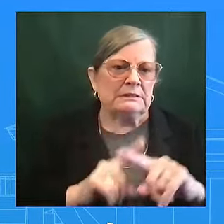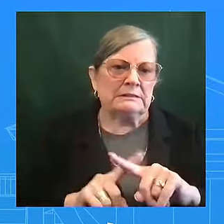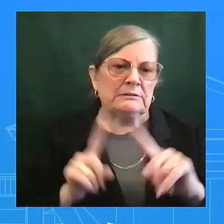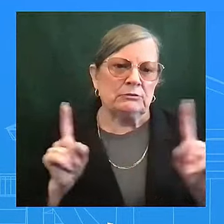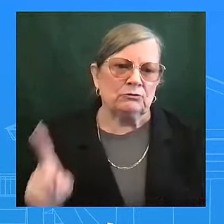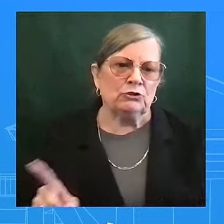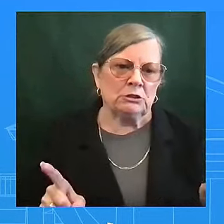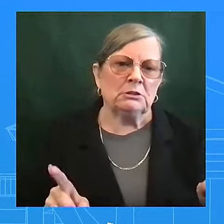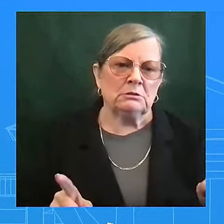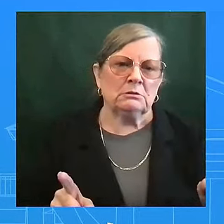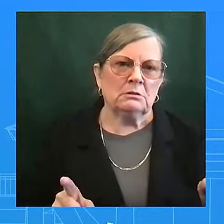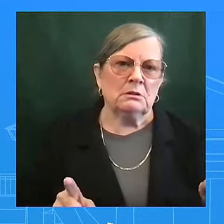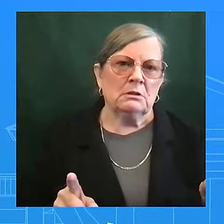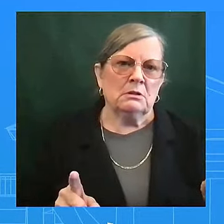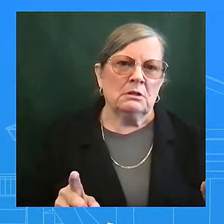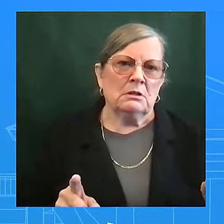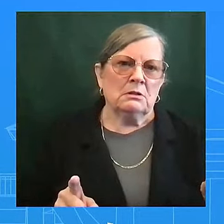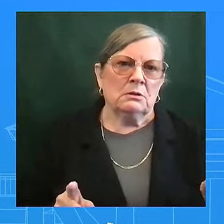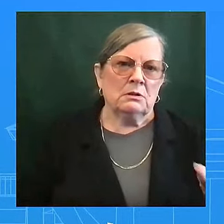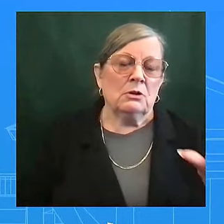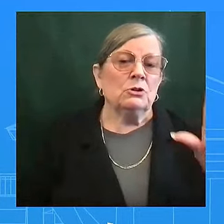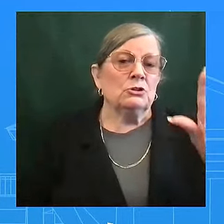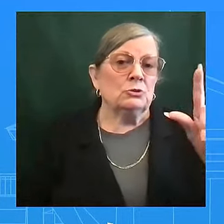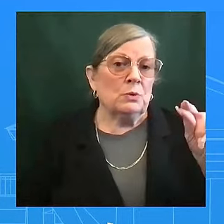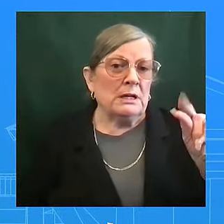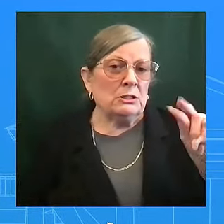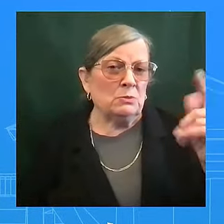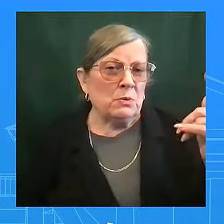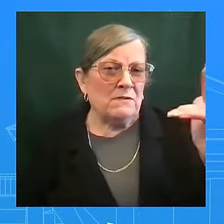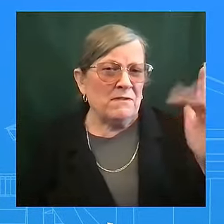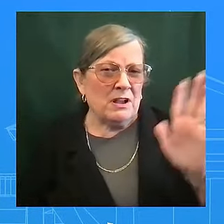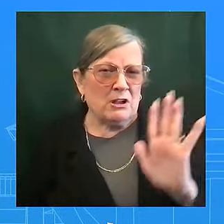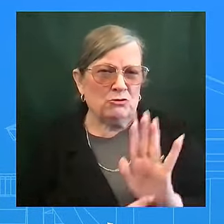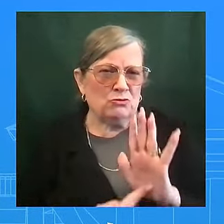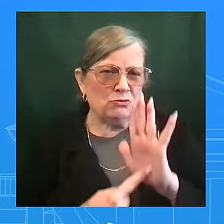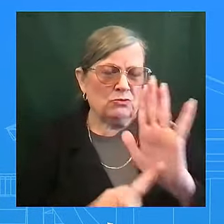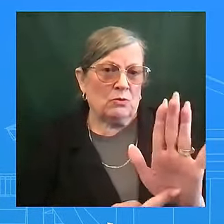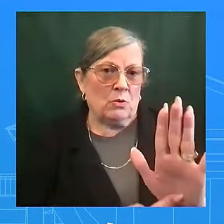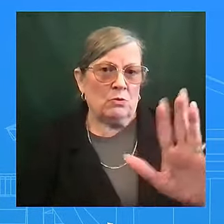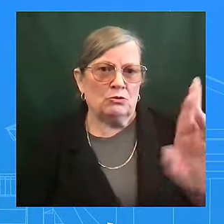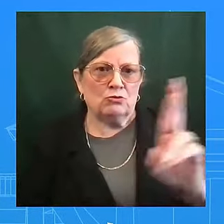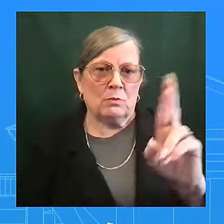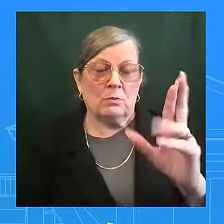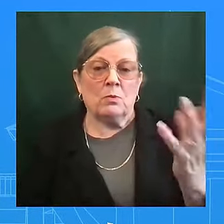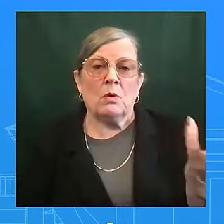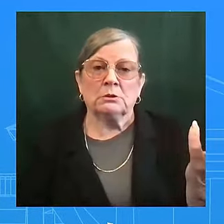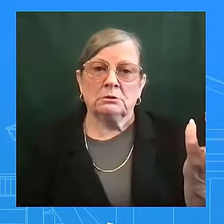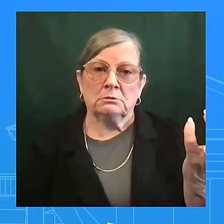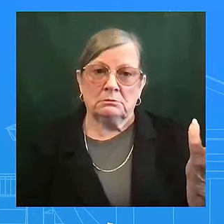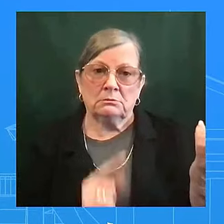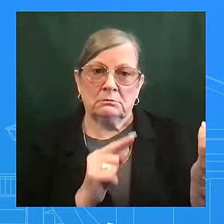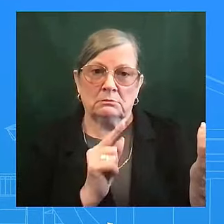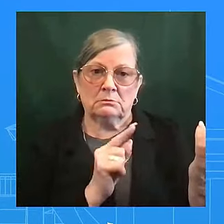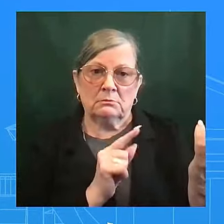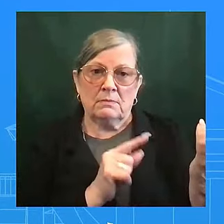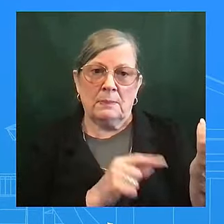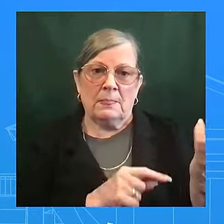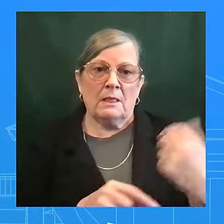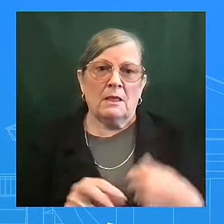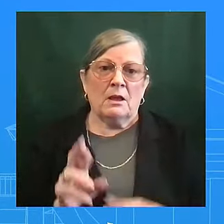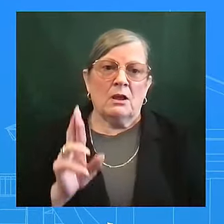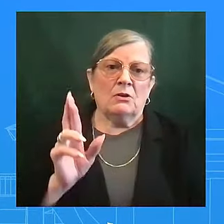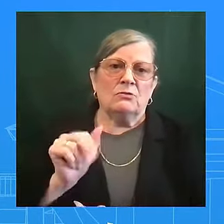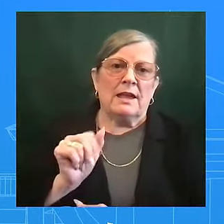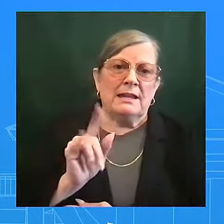president, the former president on this, but that Republicans are pushing. It's a radical idea. We're talking about more radical abortion bans, cuts to